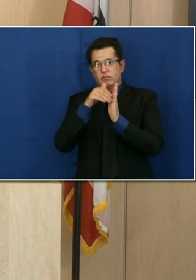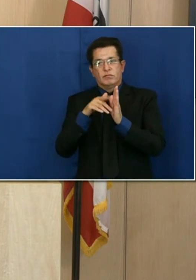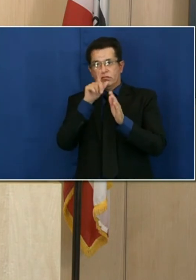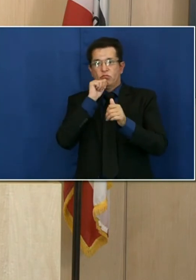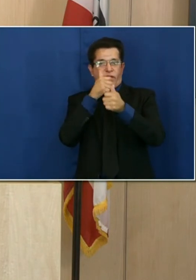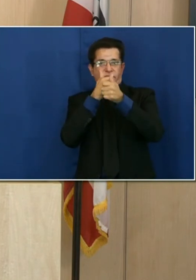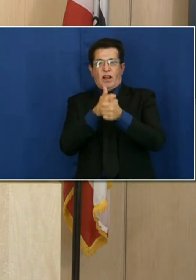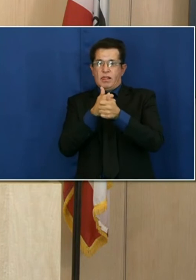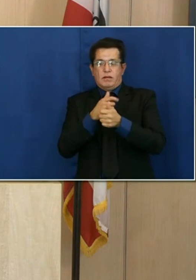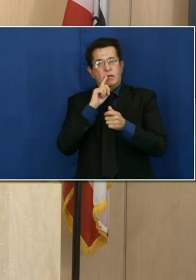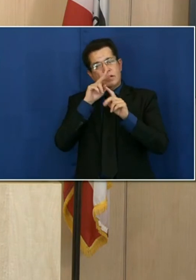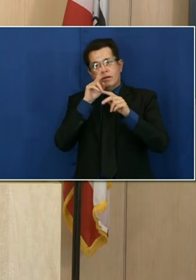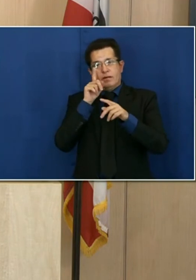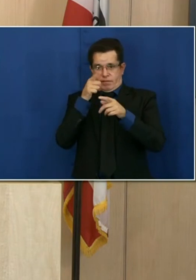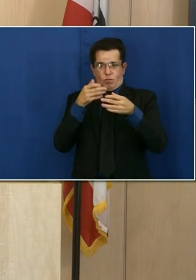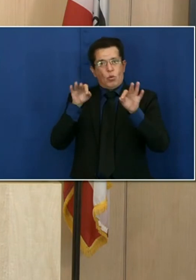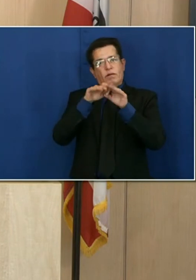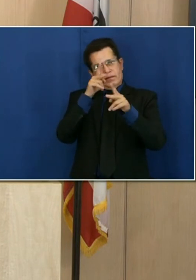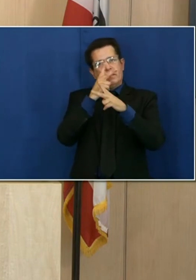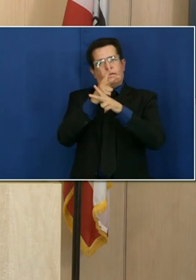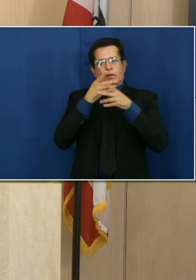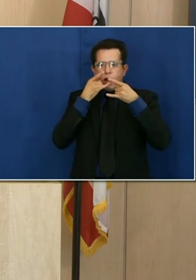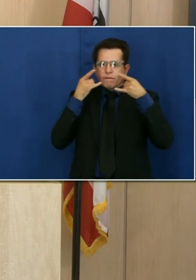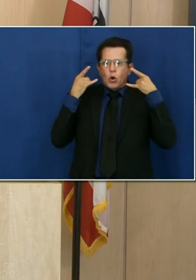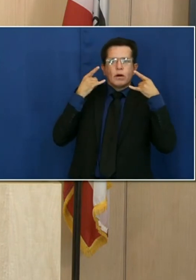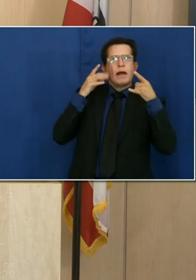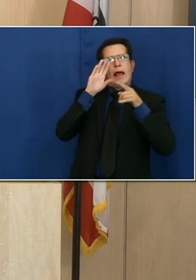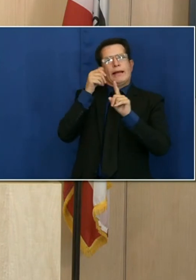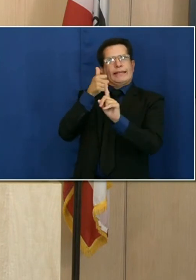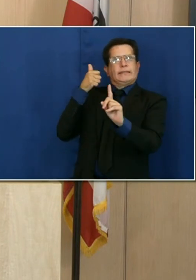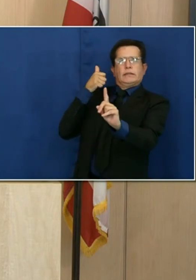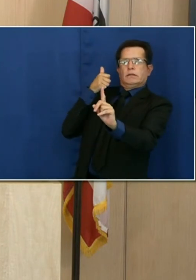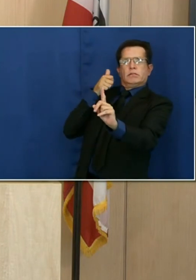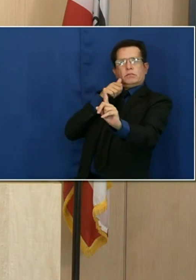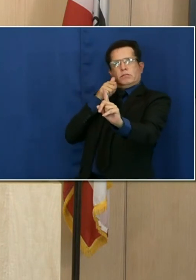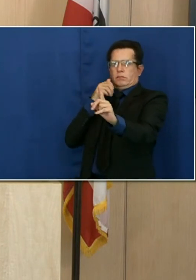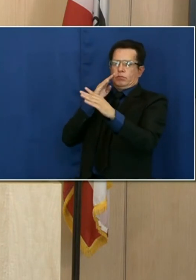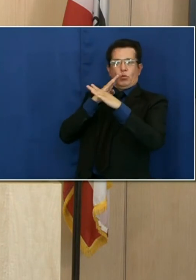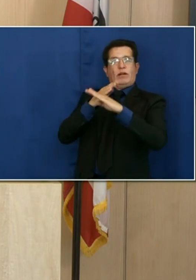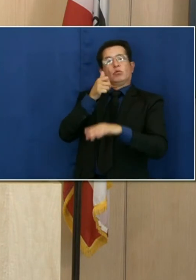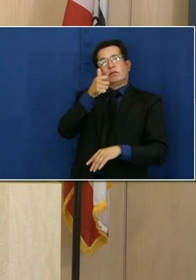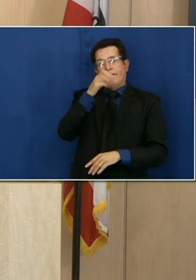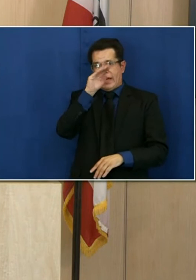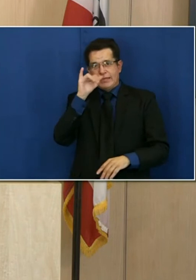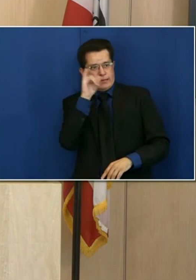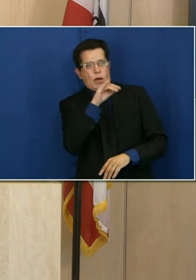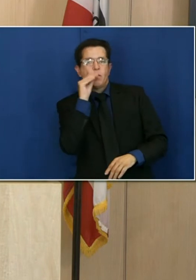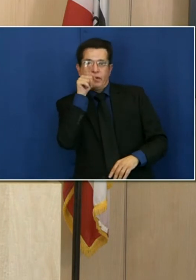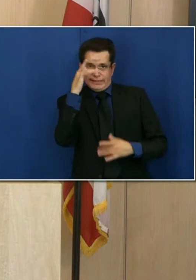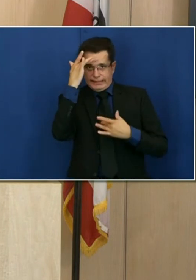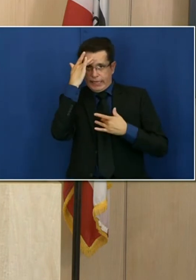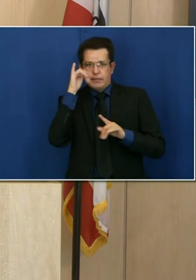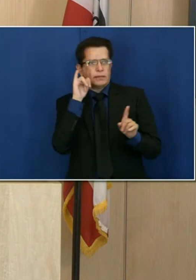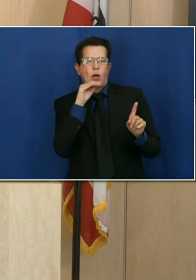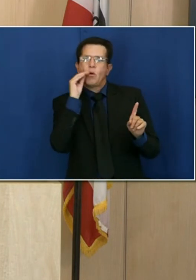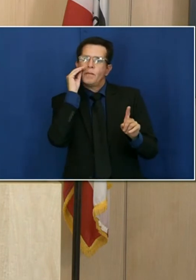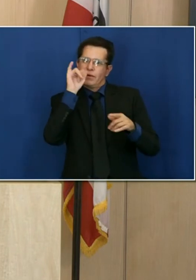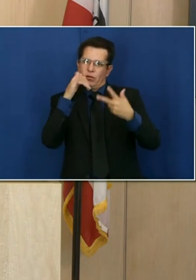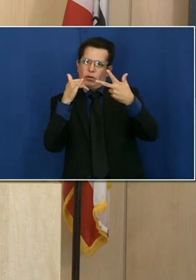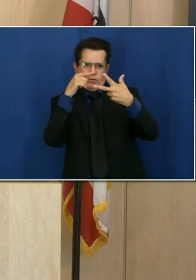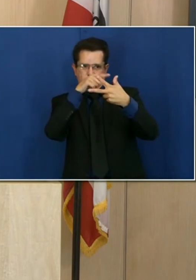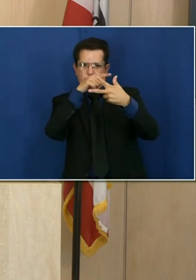really about wearing facial coverings and the social distancing and staying home if you are sick. I can't be